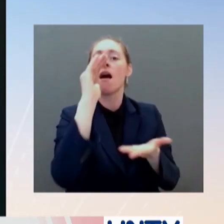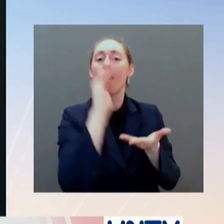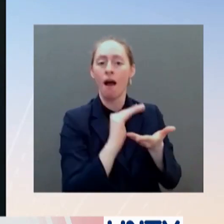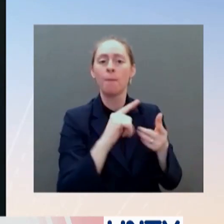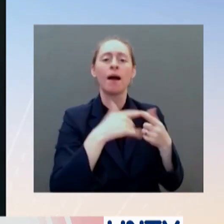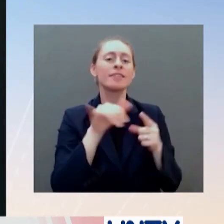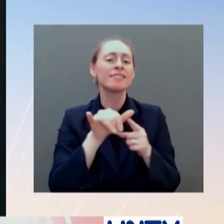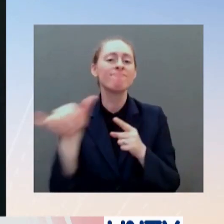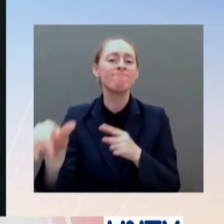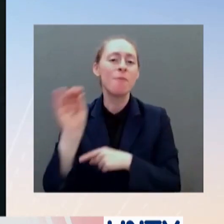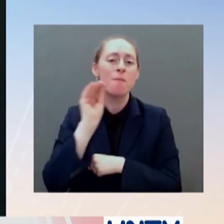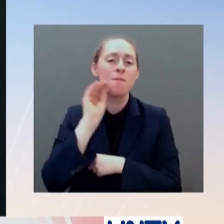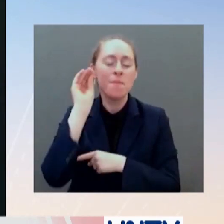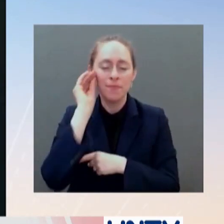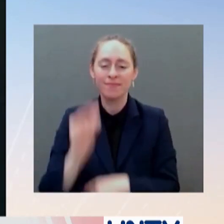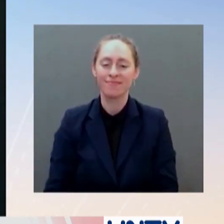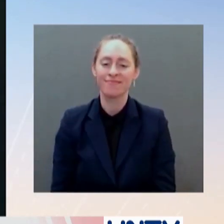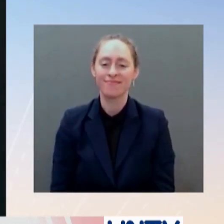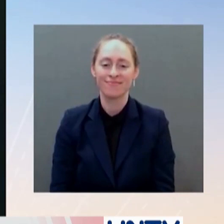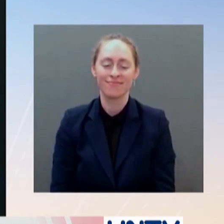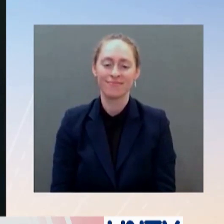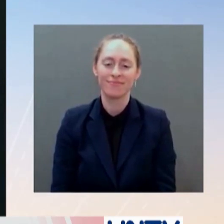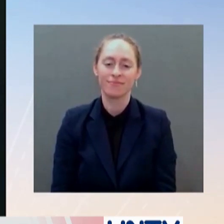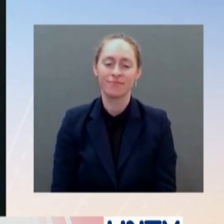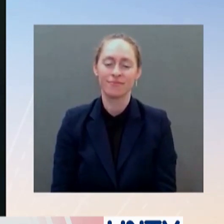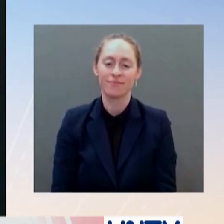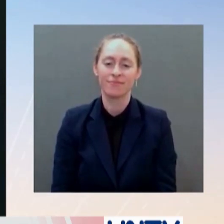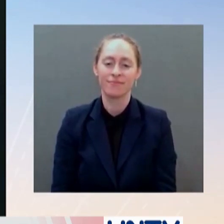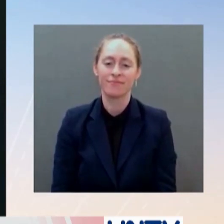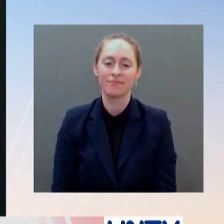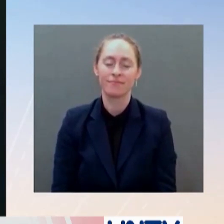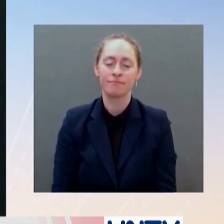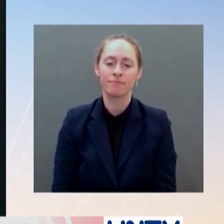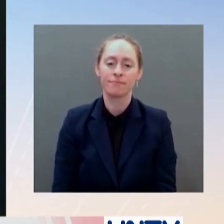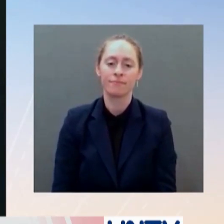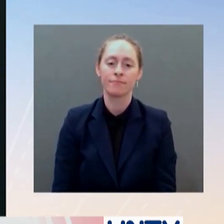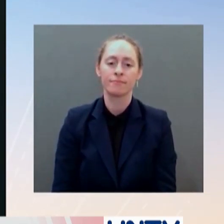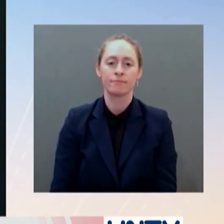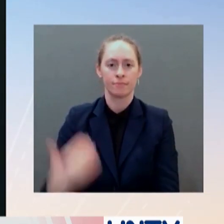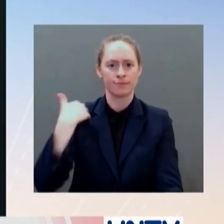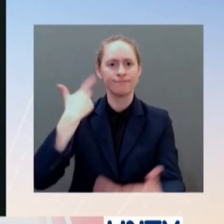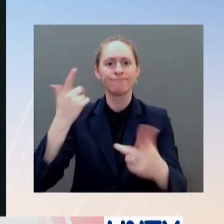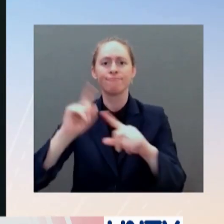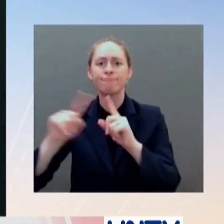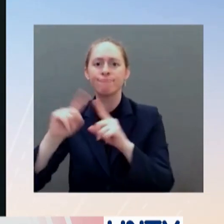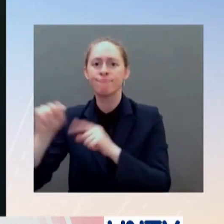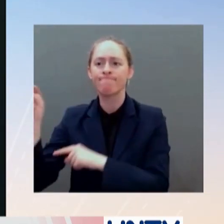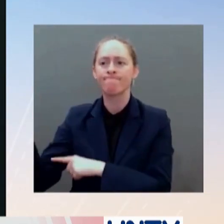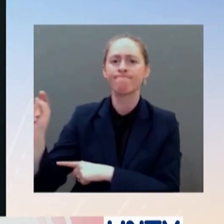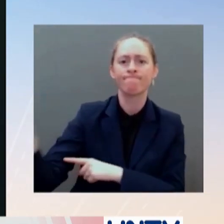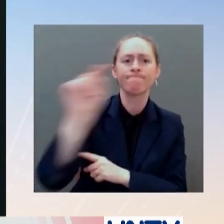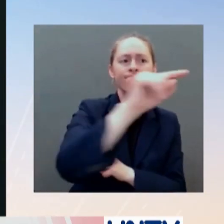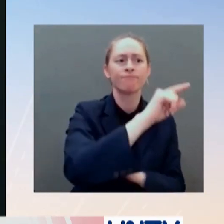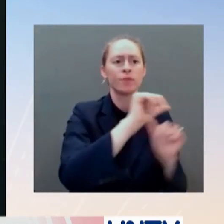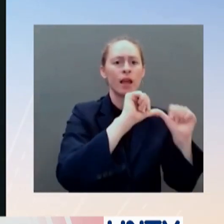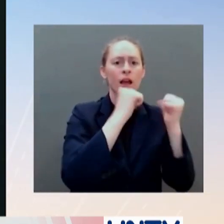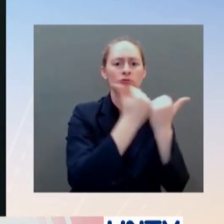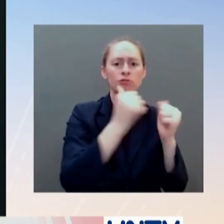second chance opportunities. This includes a first of its kind partnership between the Department of Justice and the Department of Labor to